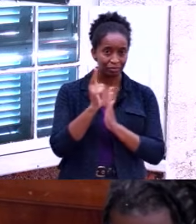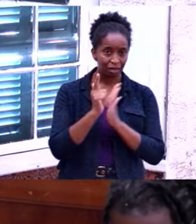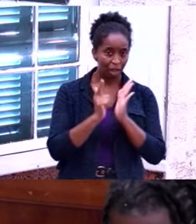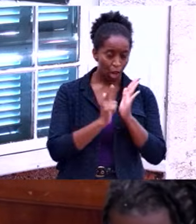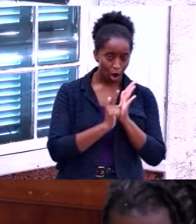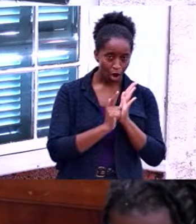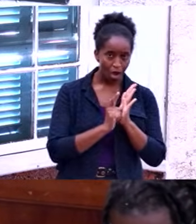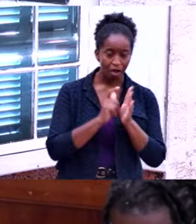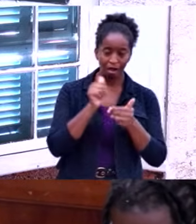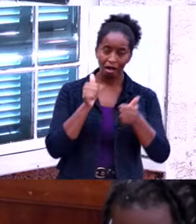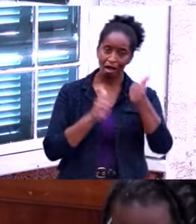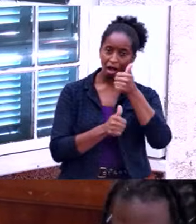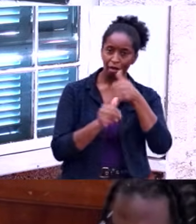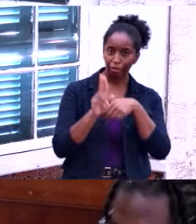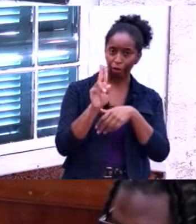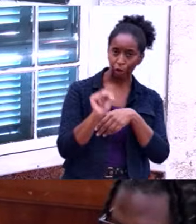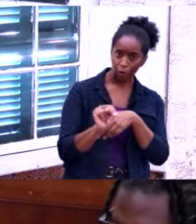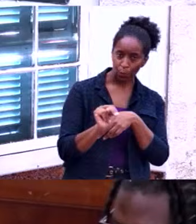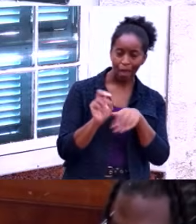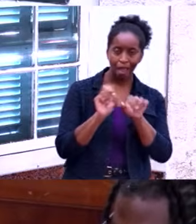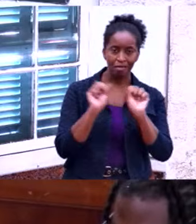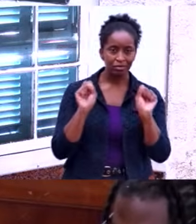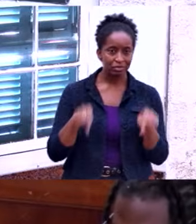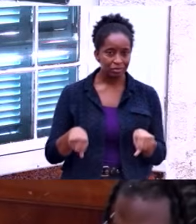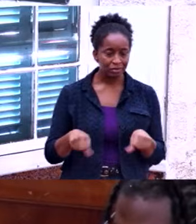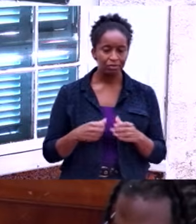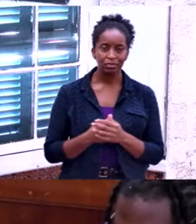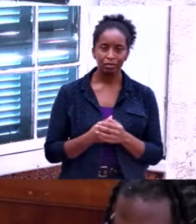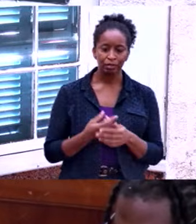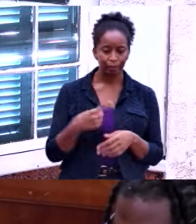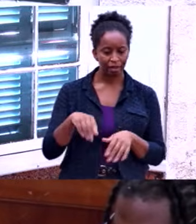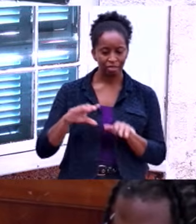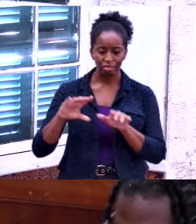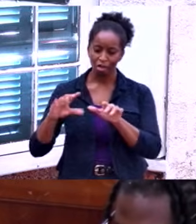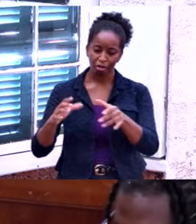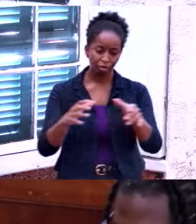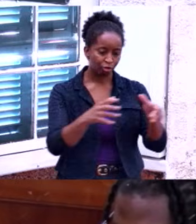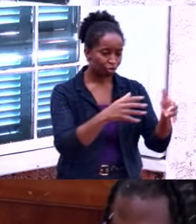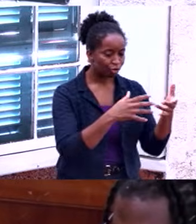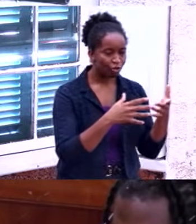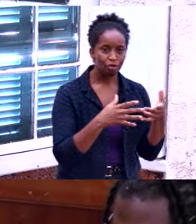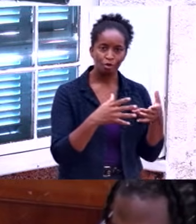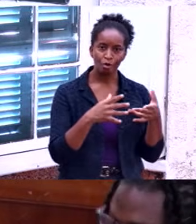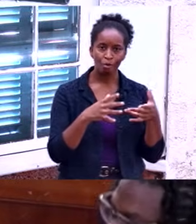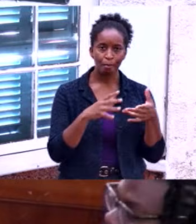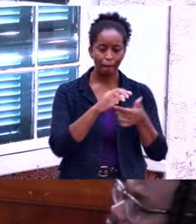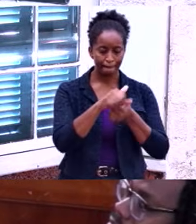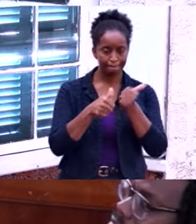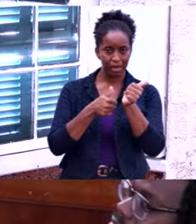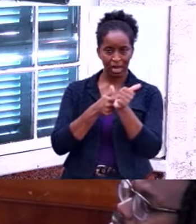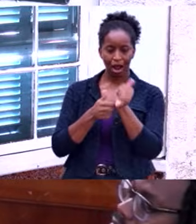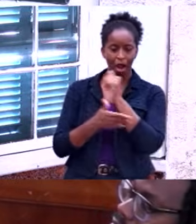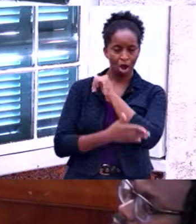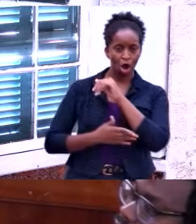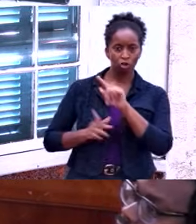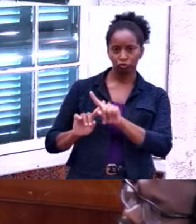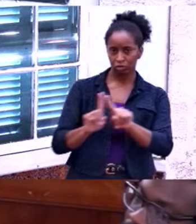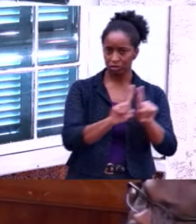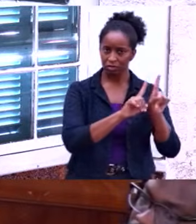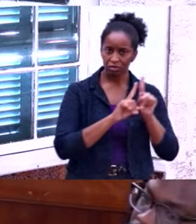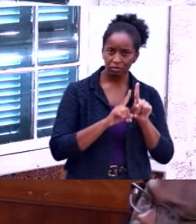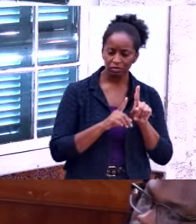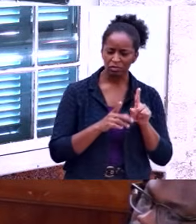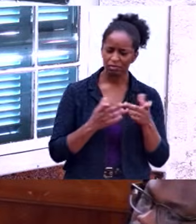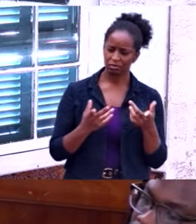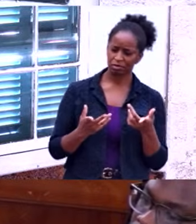the international and multilateral institutions, the system of the international rule of law is no longer